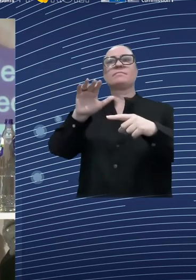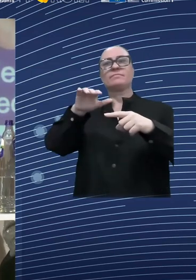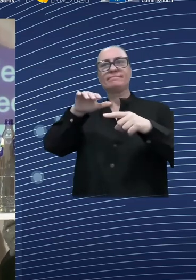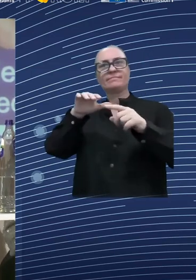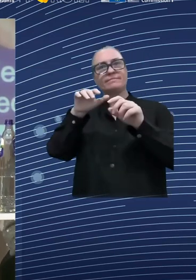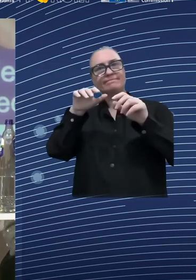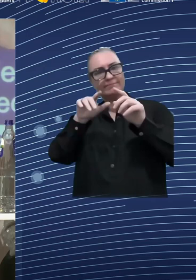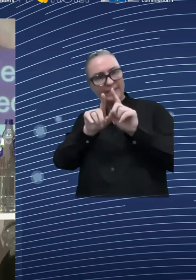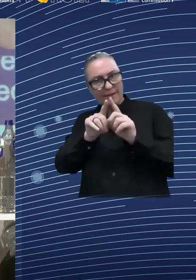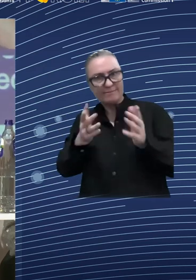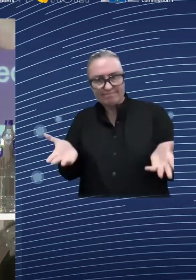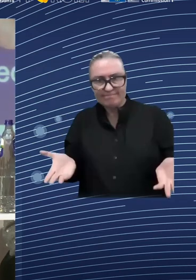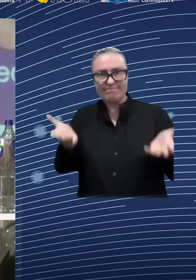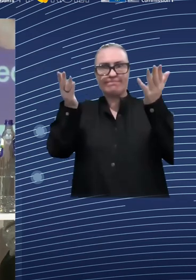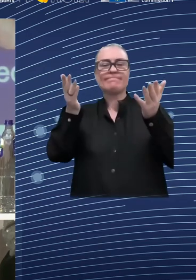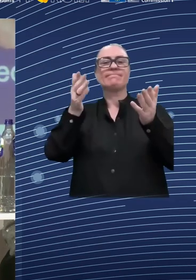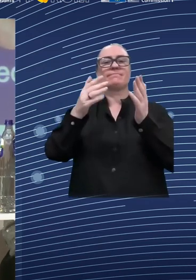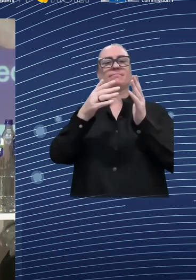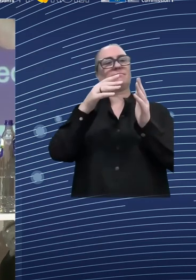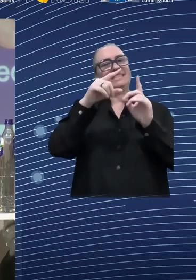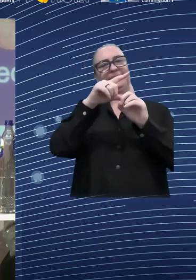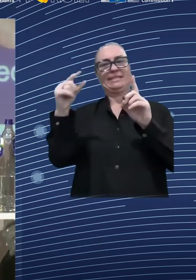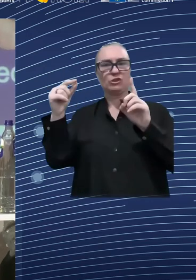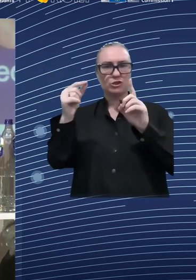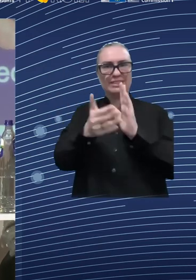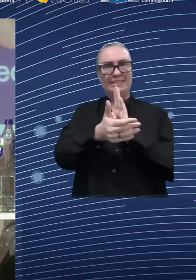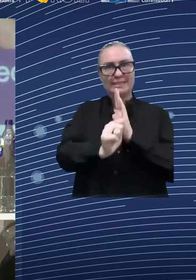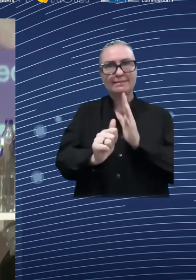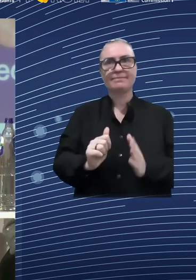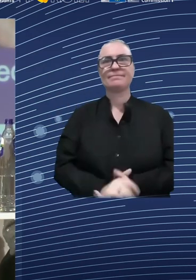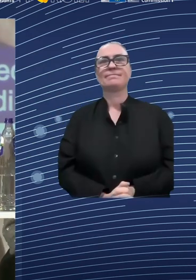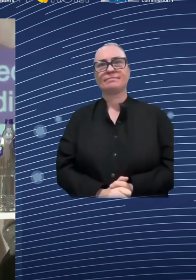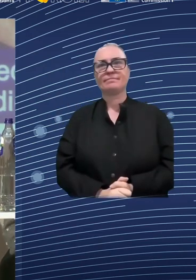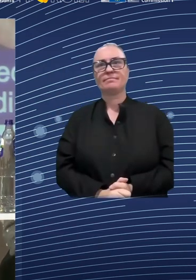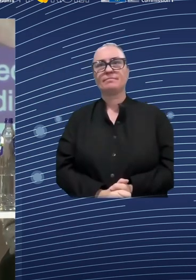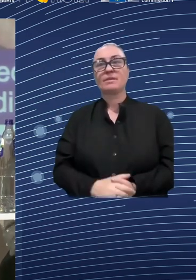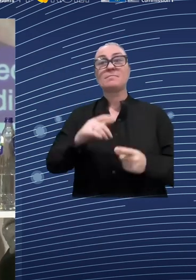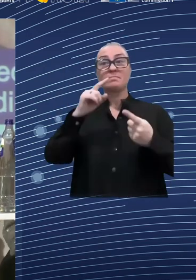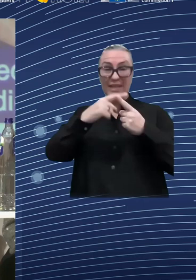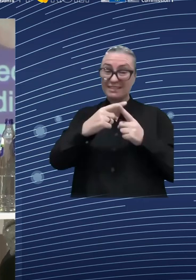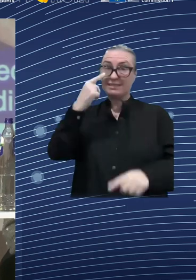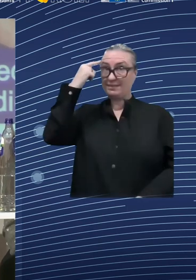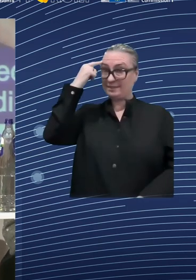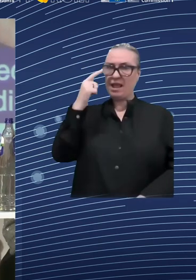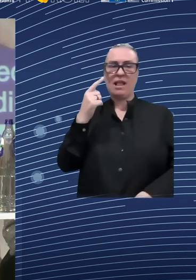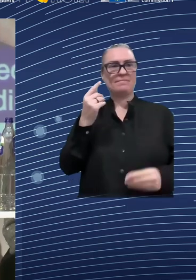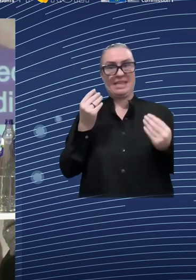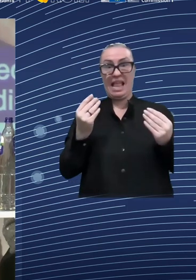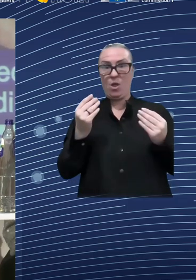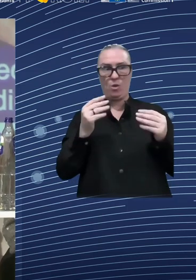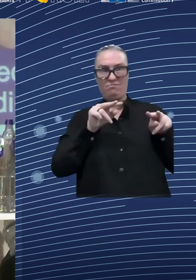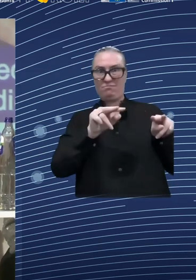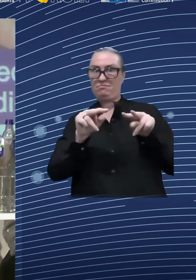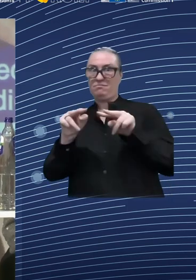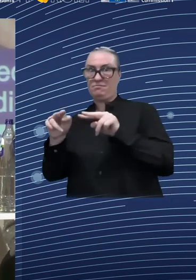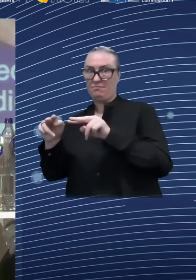on digital commons and on training digital commons. So, for instance, we are getting the